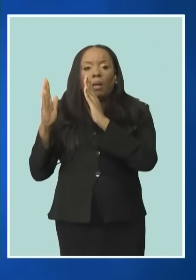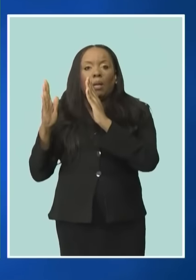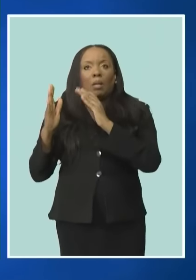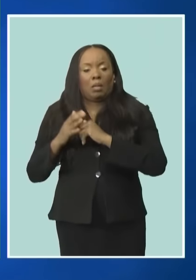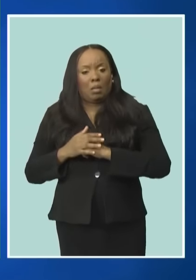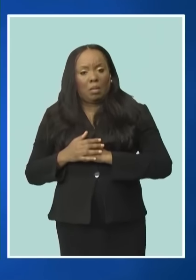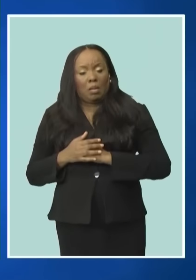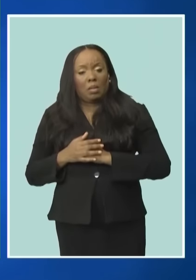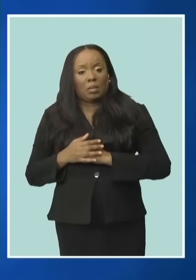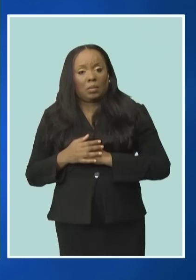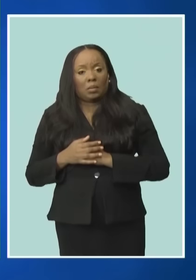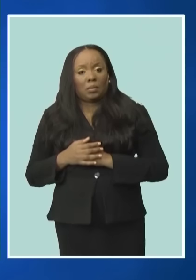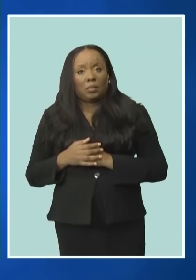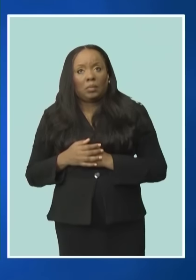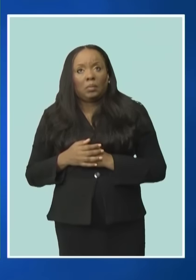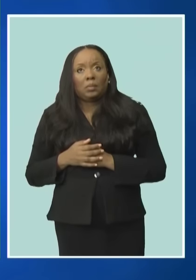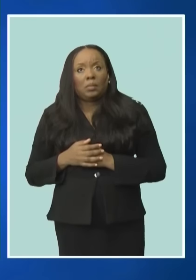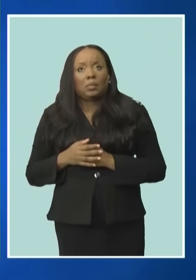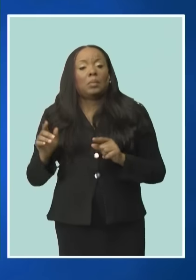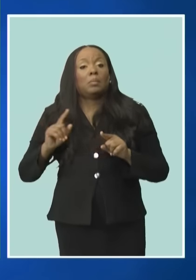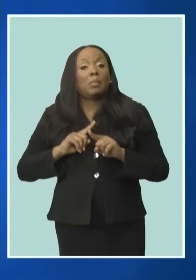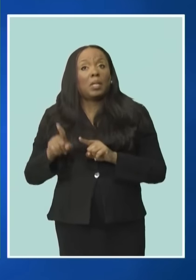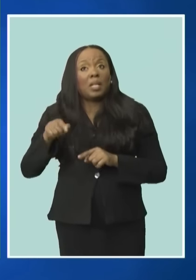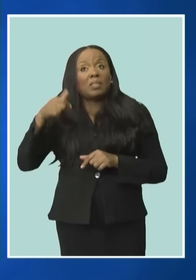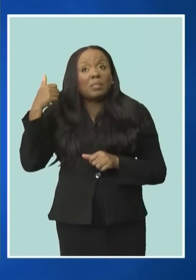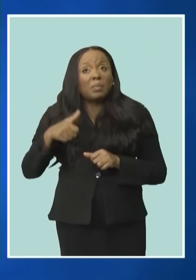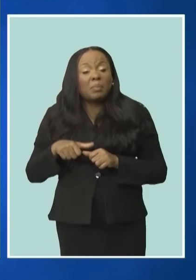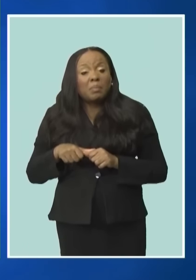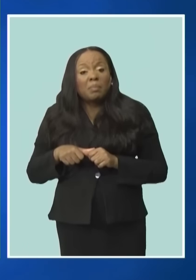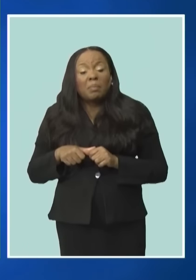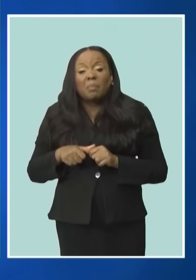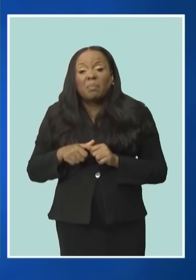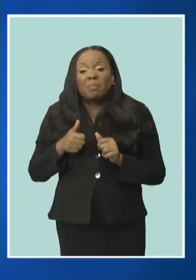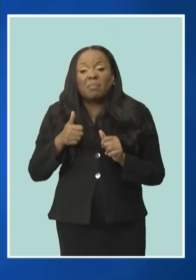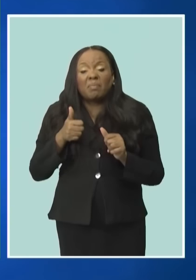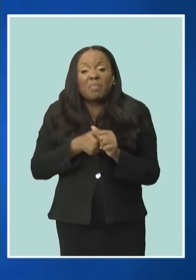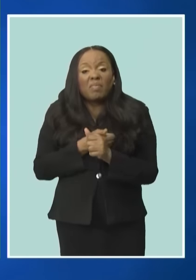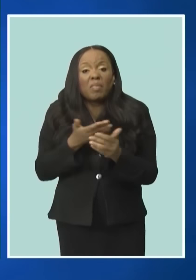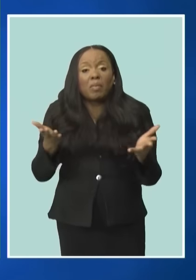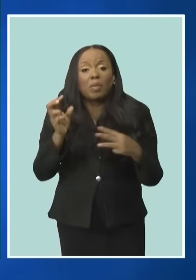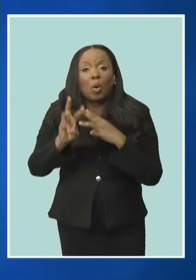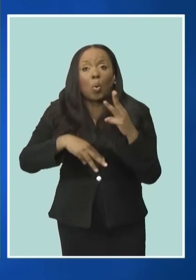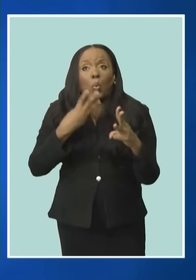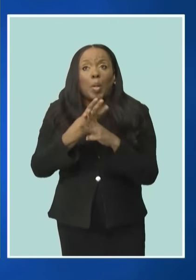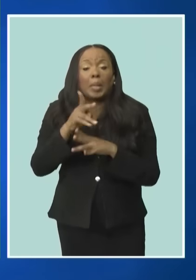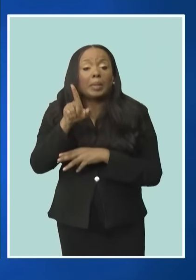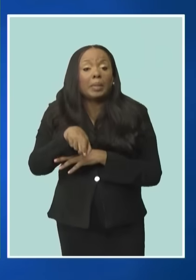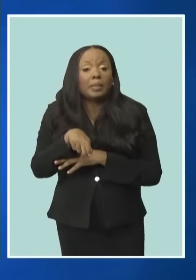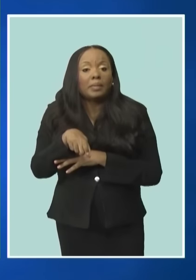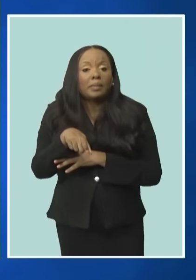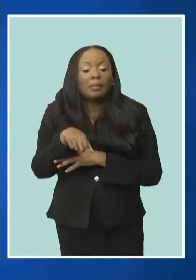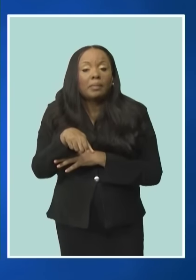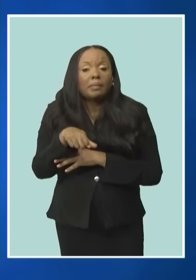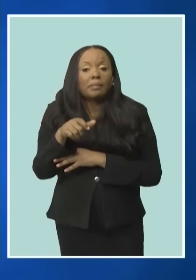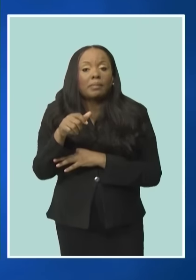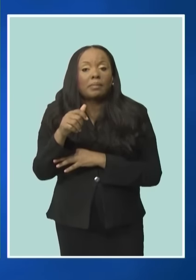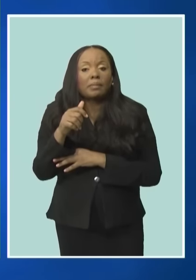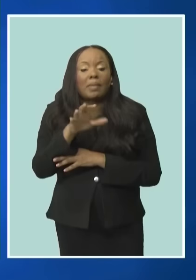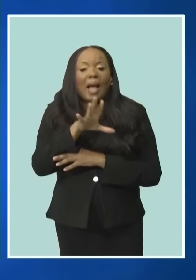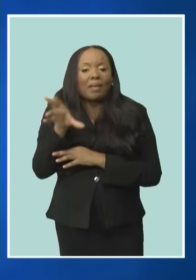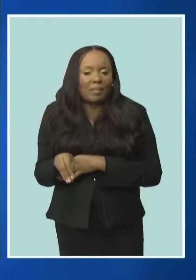know that in the bowels of Africa is everything the world needs. And so if we